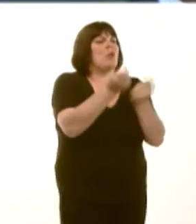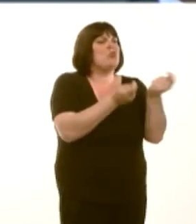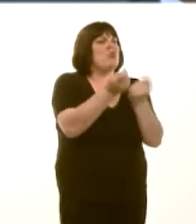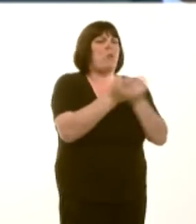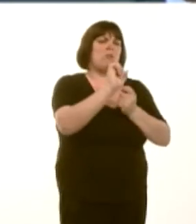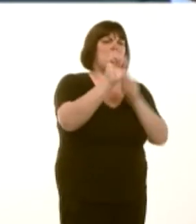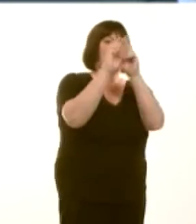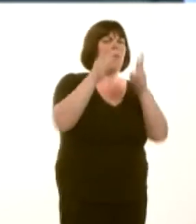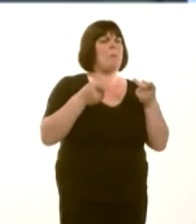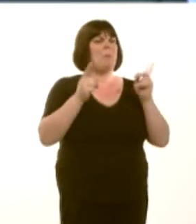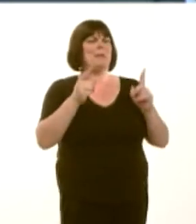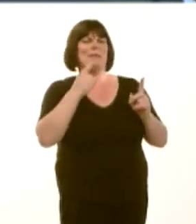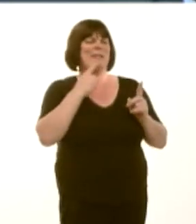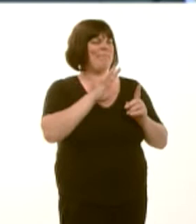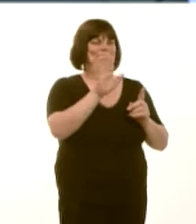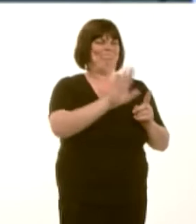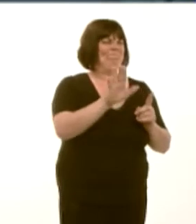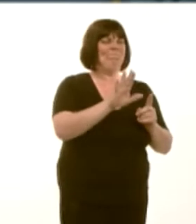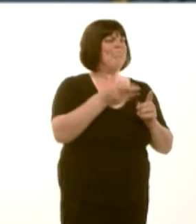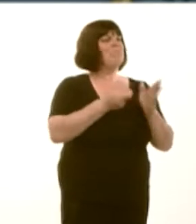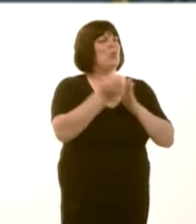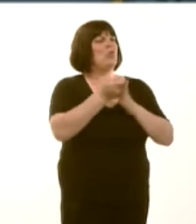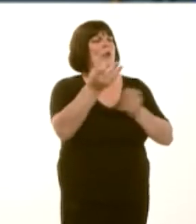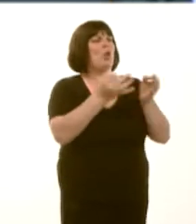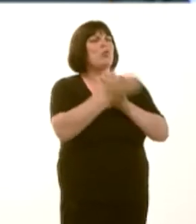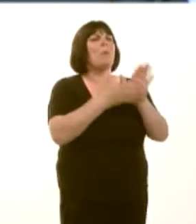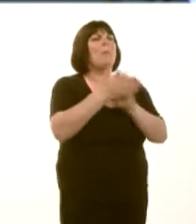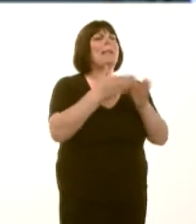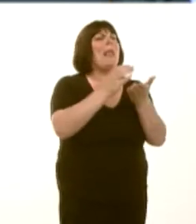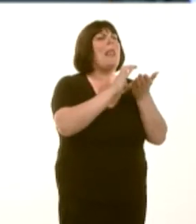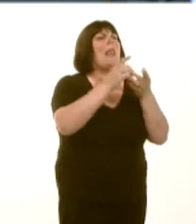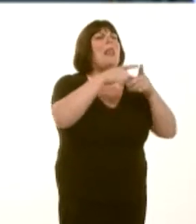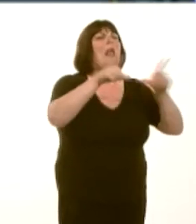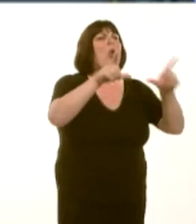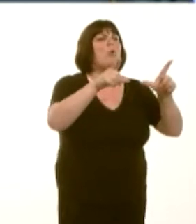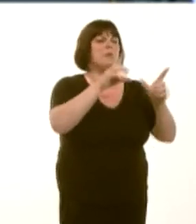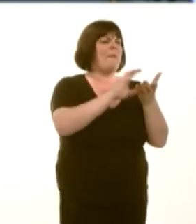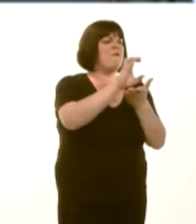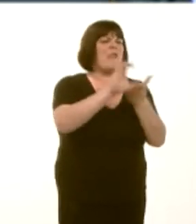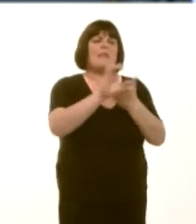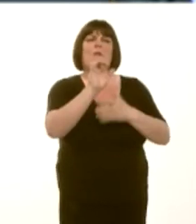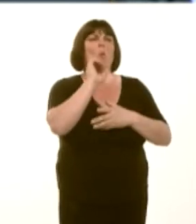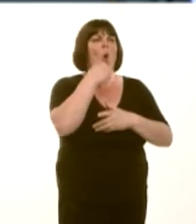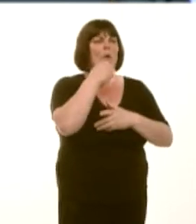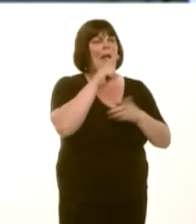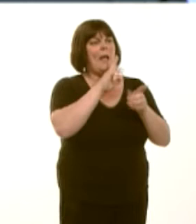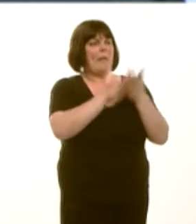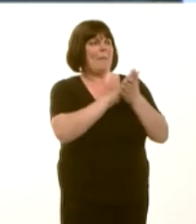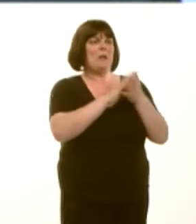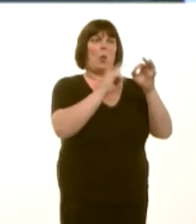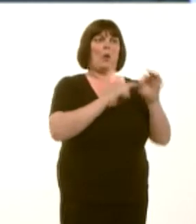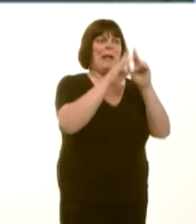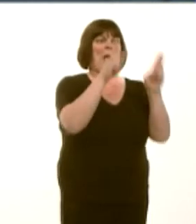minister said that rent controls reduce the incentive for landlords to invest and can then lead to reduction in quality housing. I think that could give